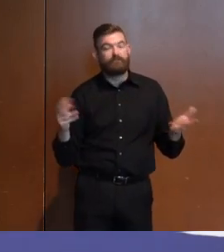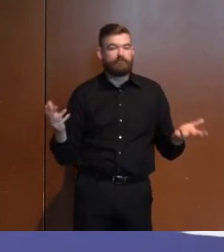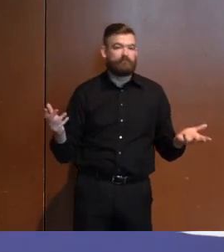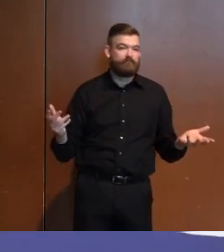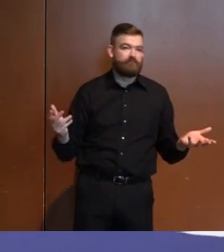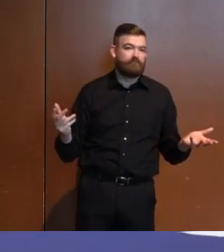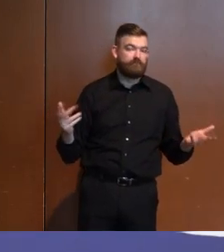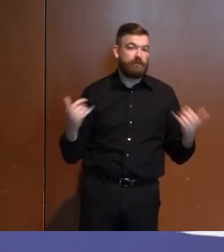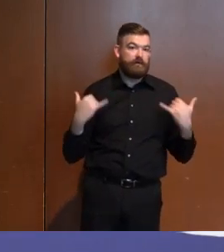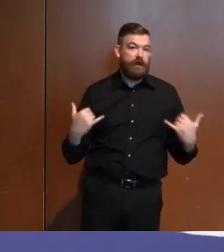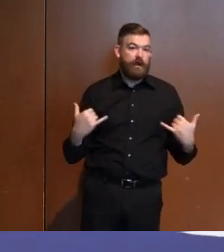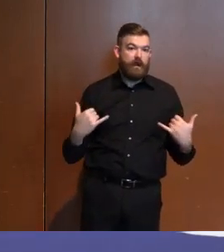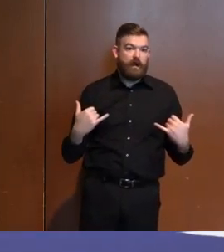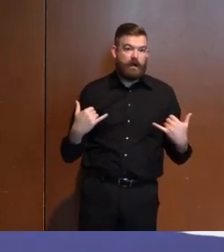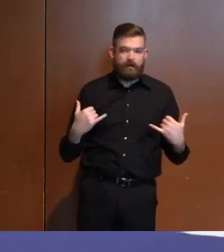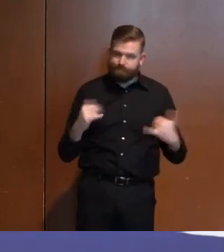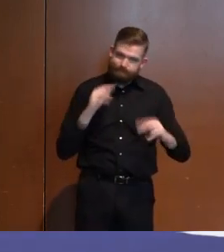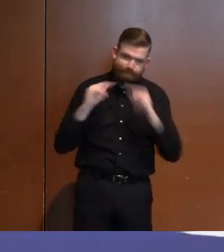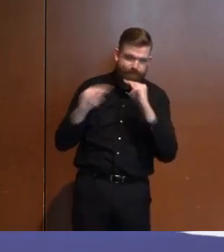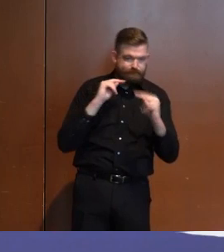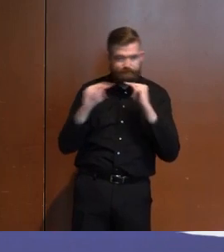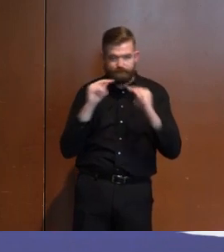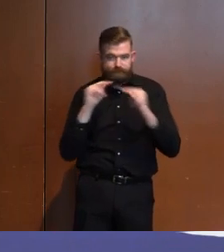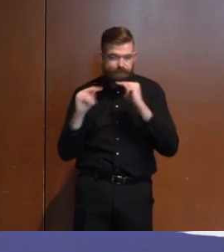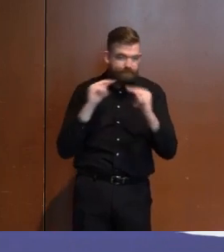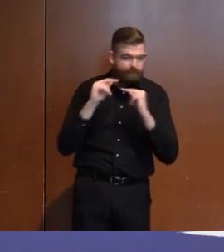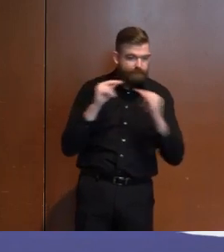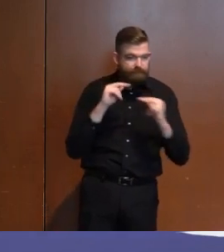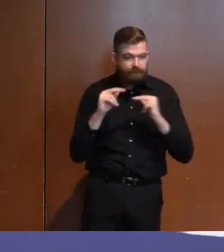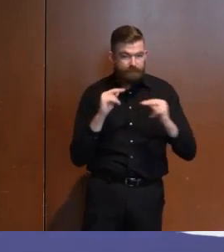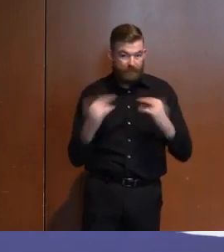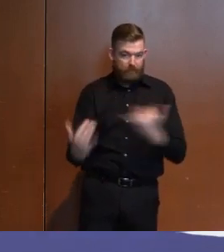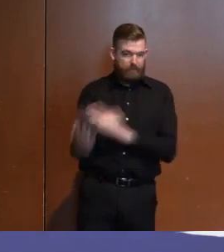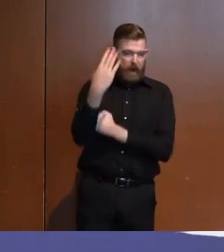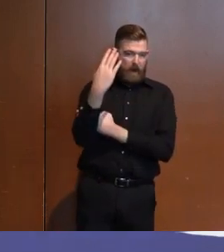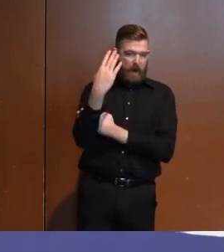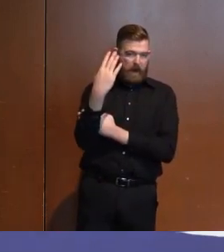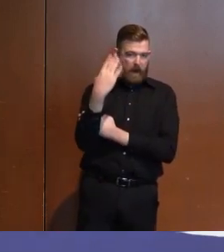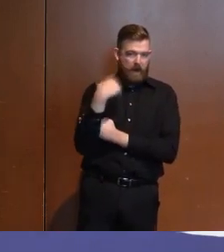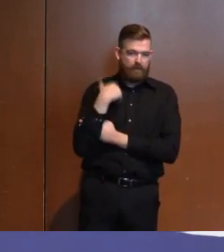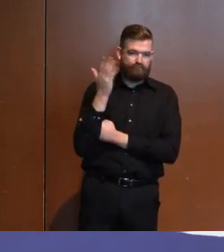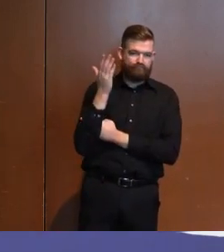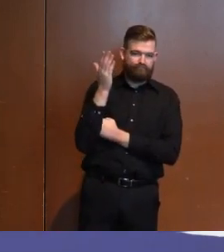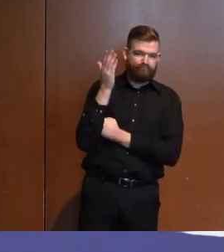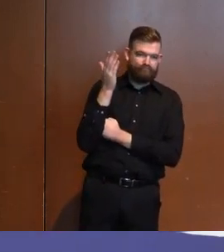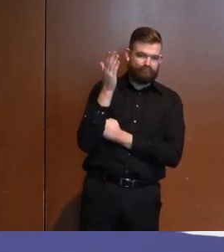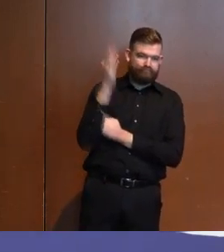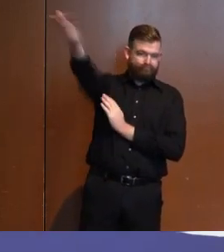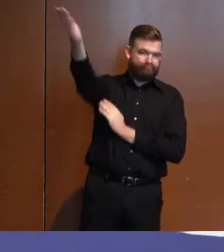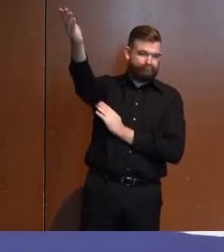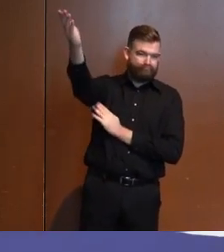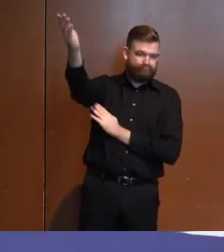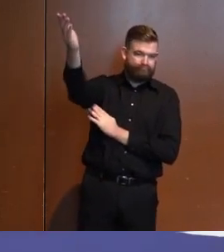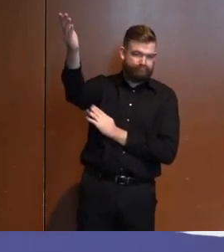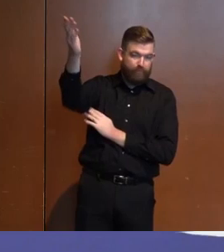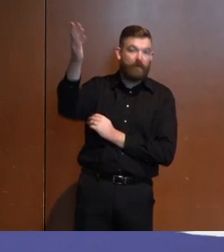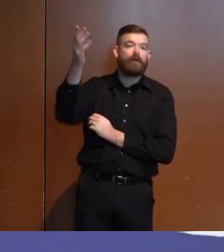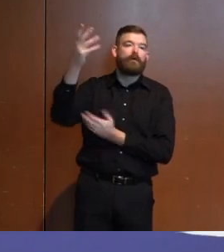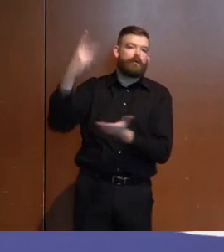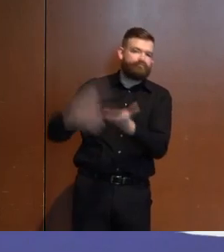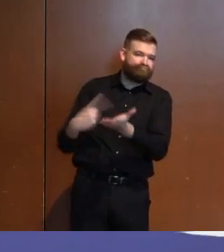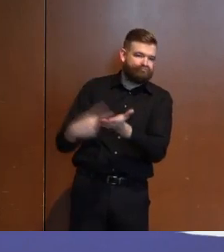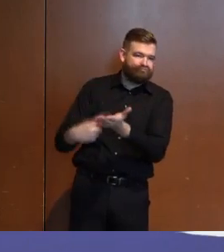1:37 a.m. this morning. It feels like it's got bipartisan support, and God willing, it'll get through both chambers and signed by the president,